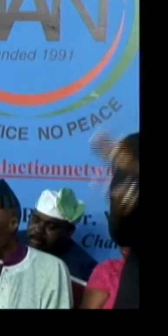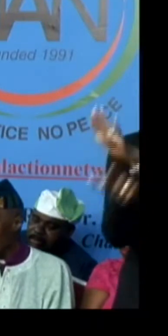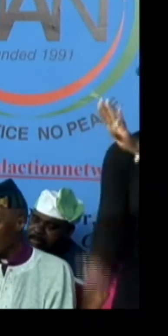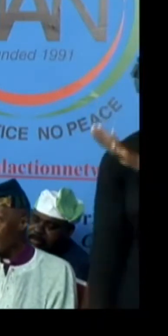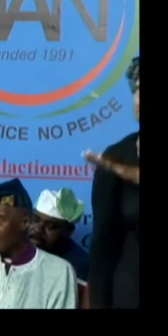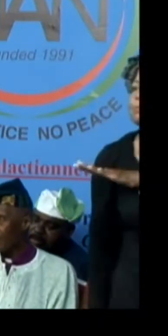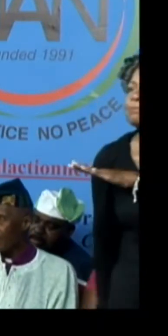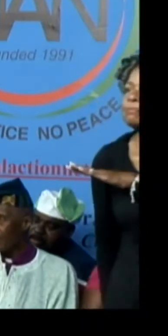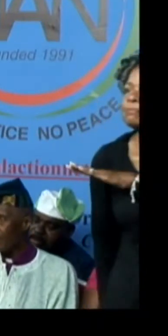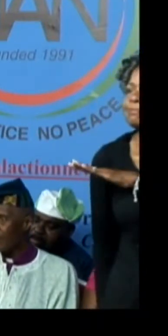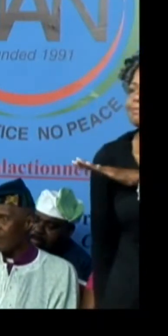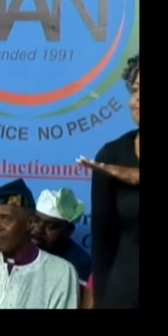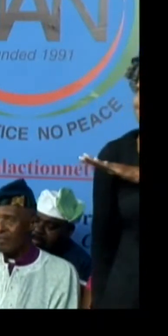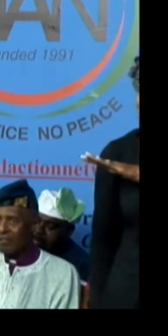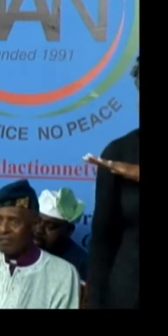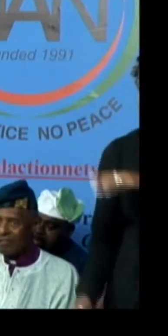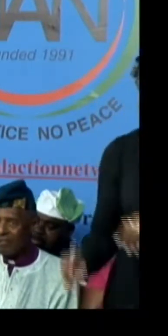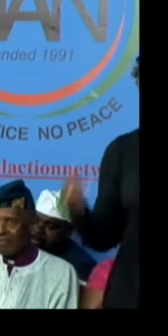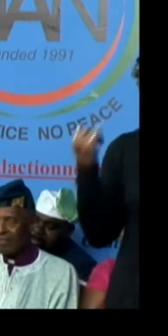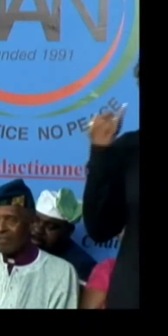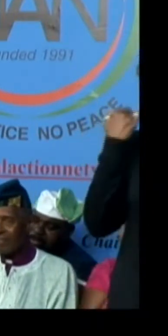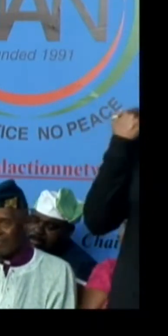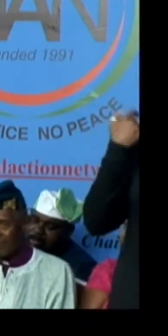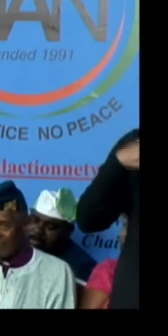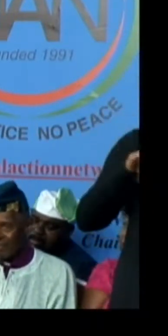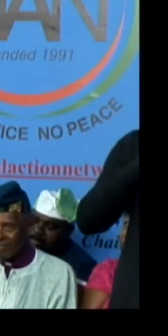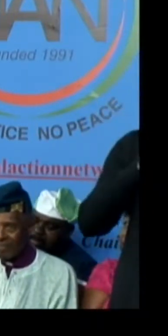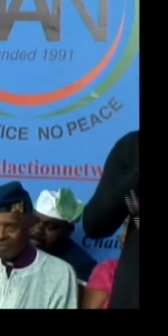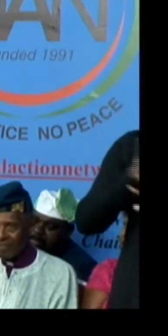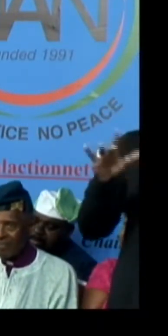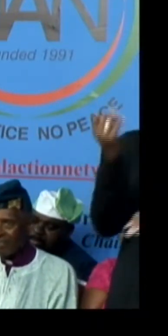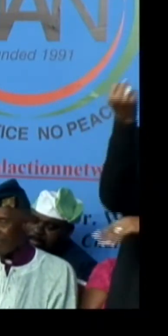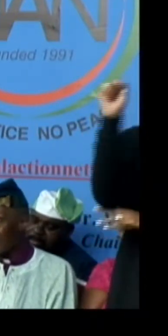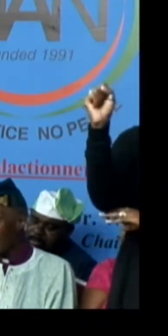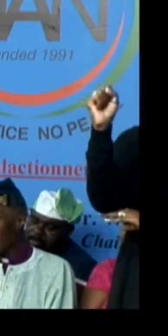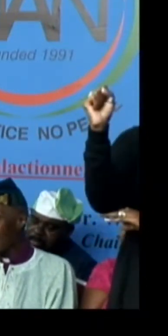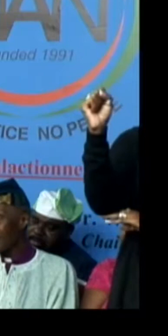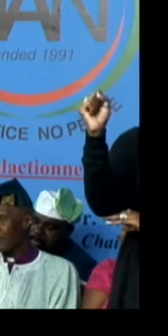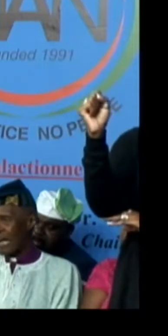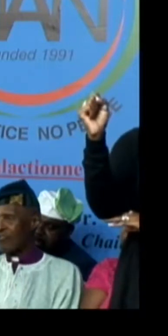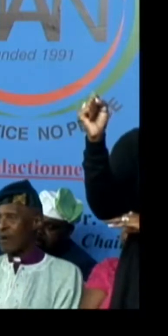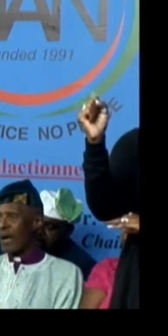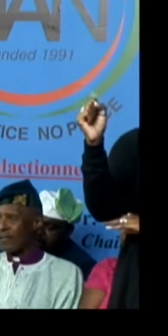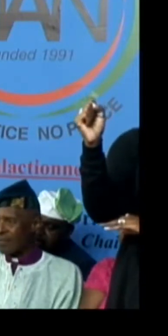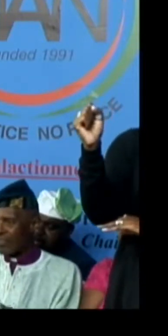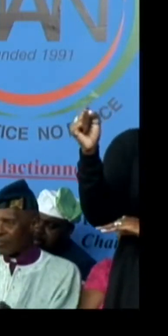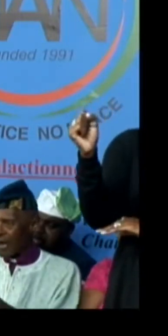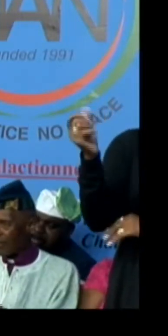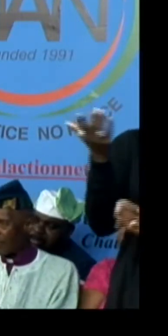will make some of the most horrendous things you could ever think of legal.